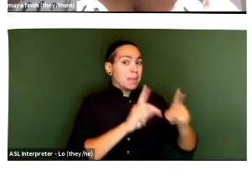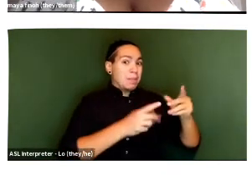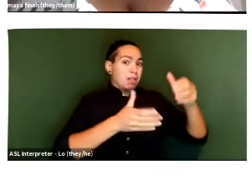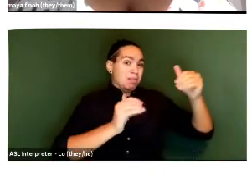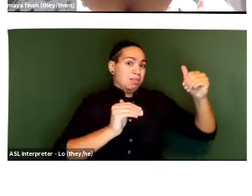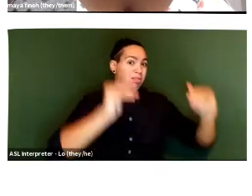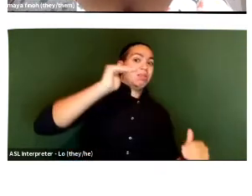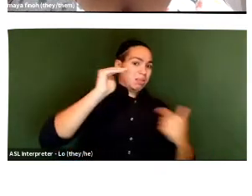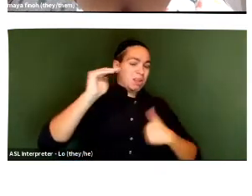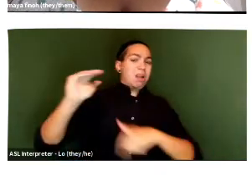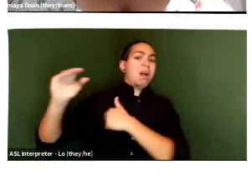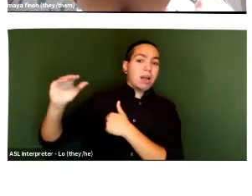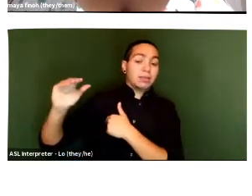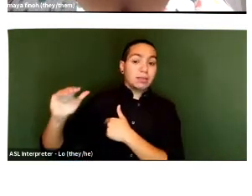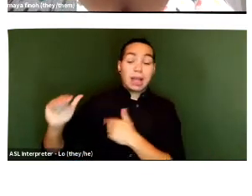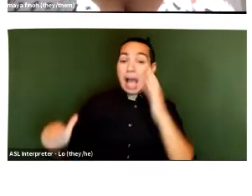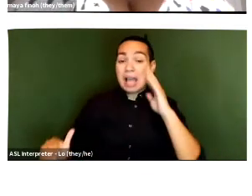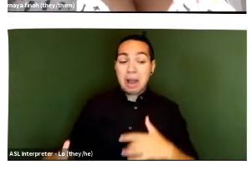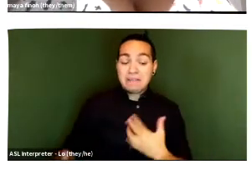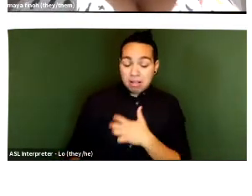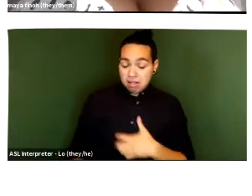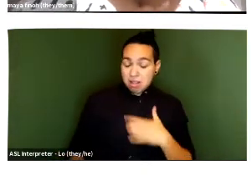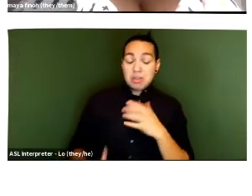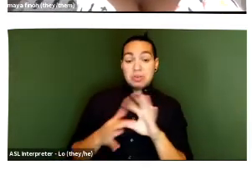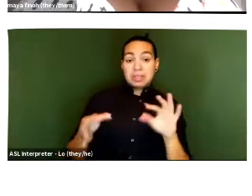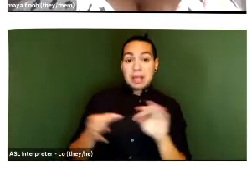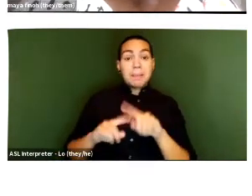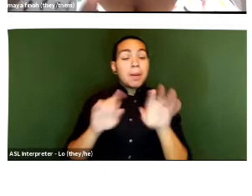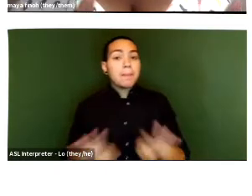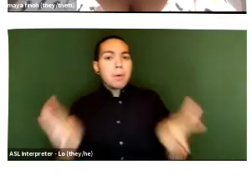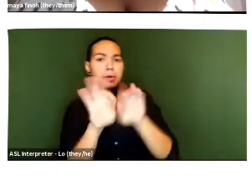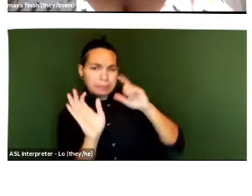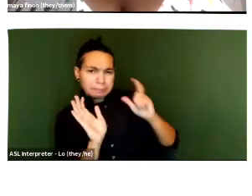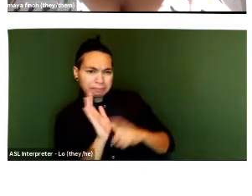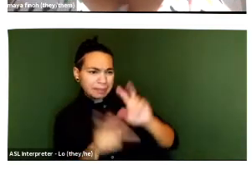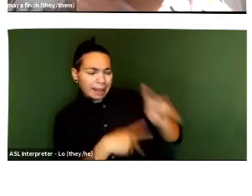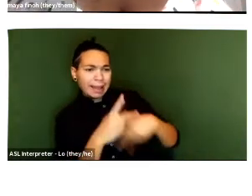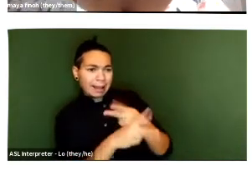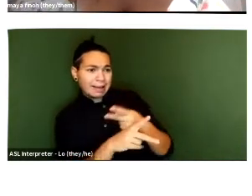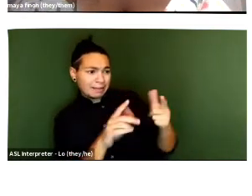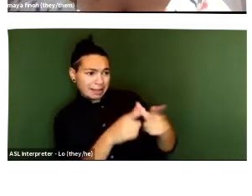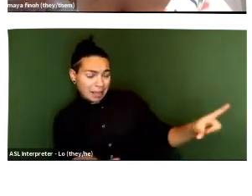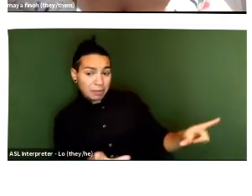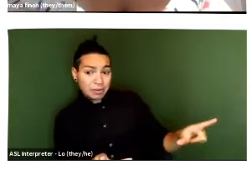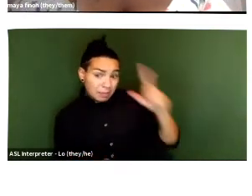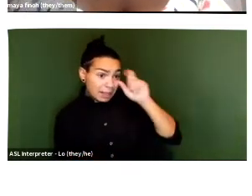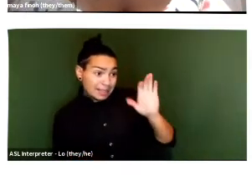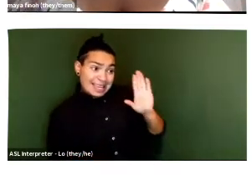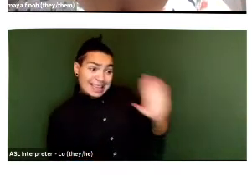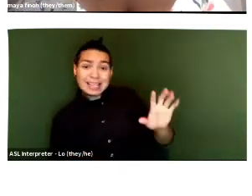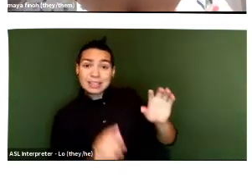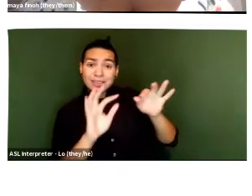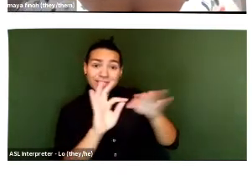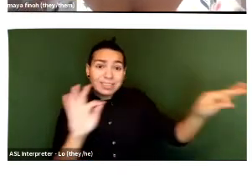As disturbing as that is to say out loud, it's critical to understand that Long's assertions were cited and helped